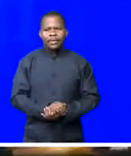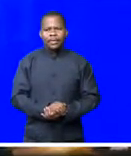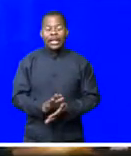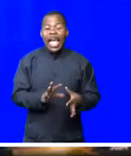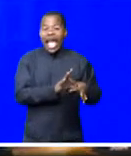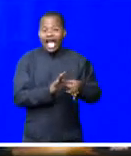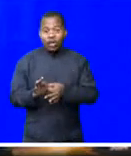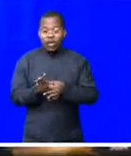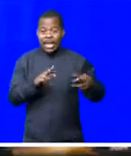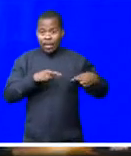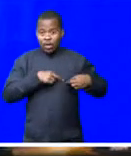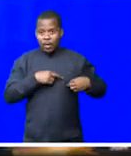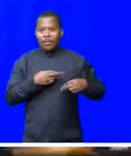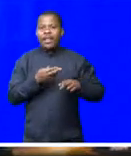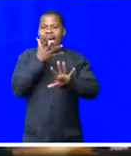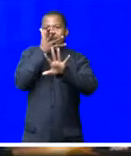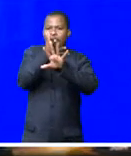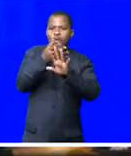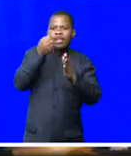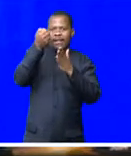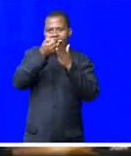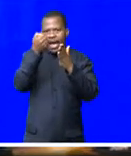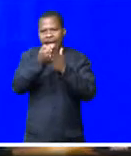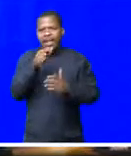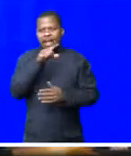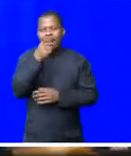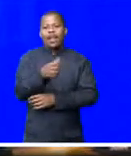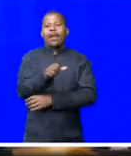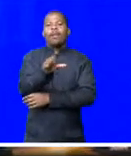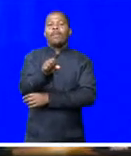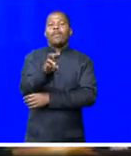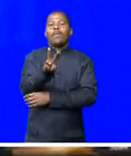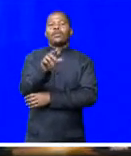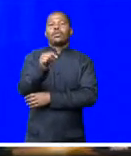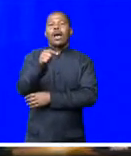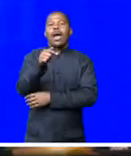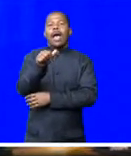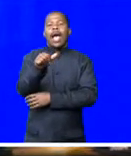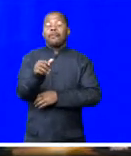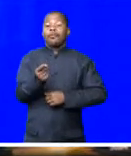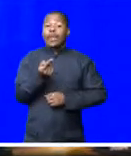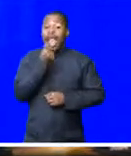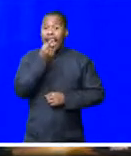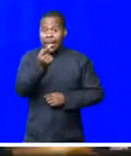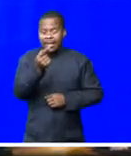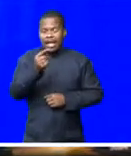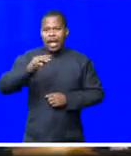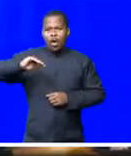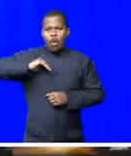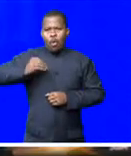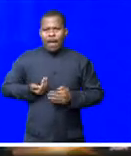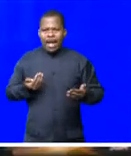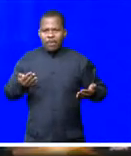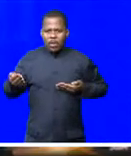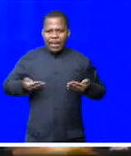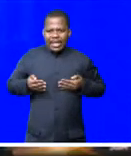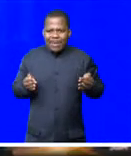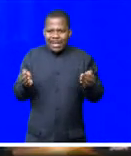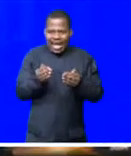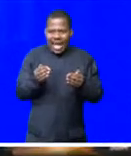Inhlangano yengungu yemathemba iswaga seyivalile ticelo noma kulethwa ticelo telsito kubosomabhizinisi